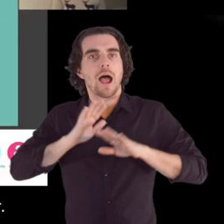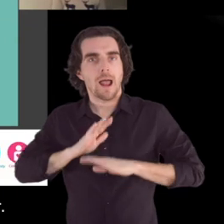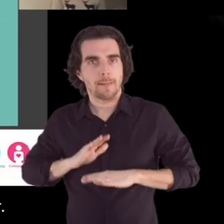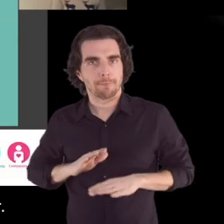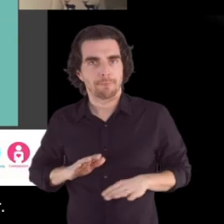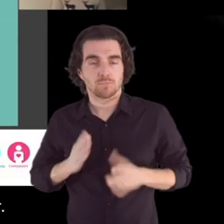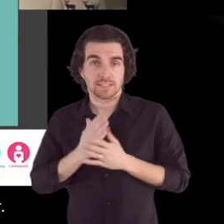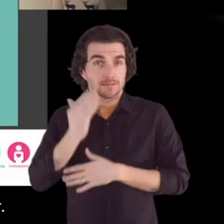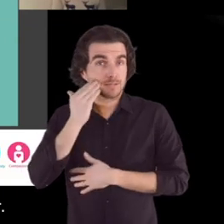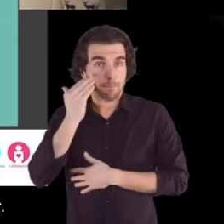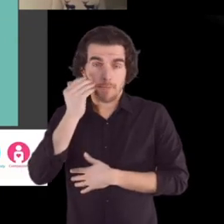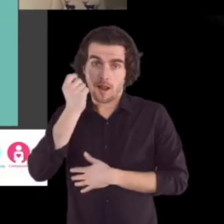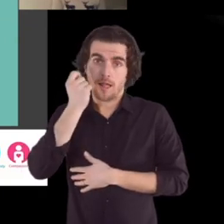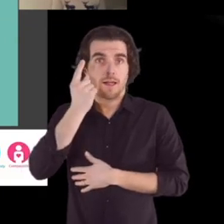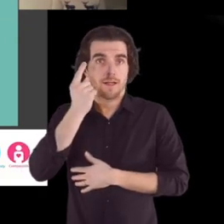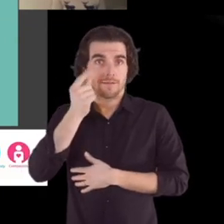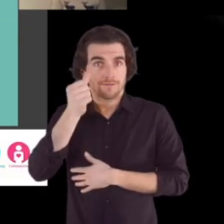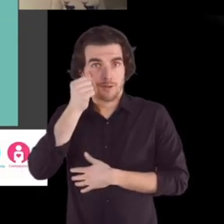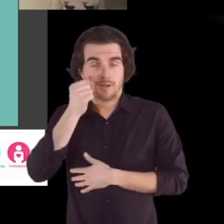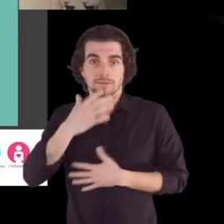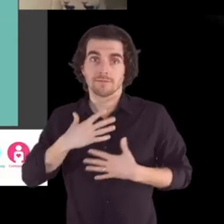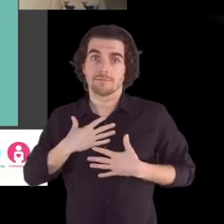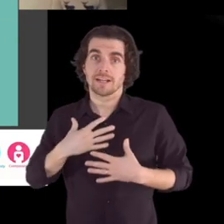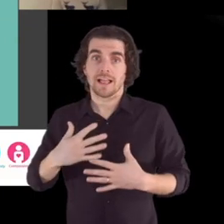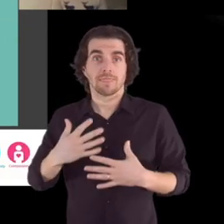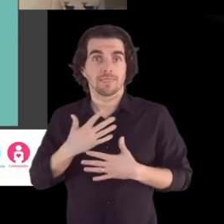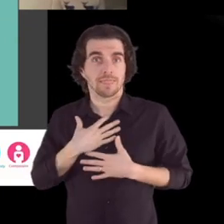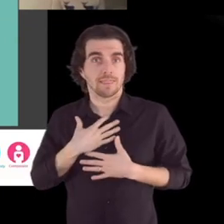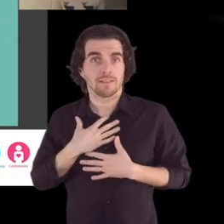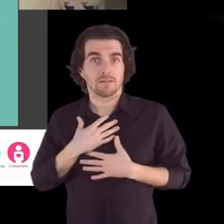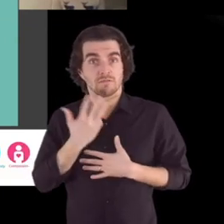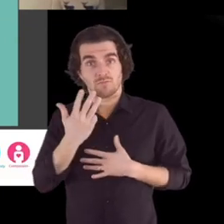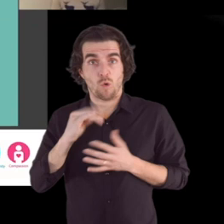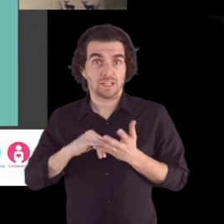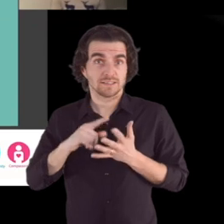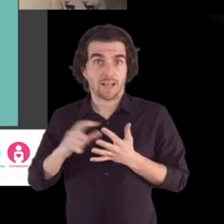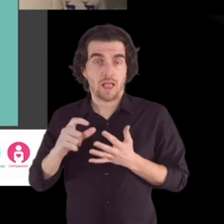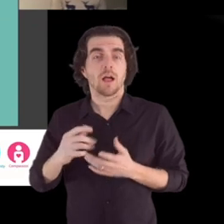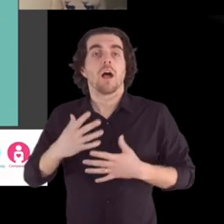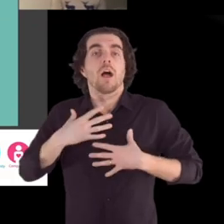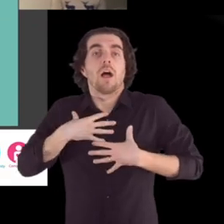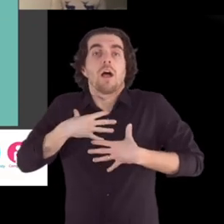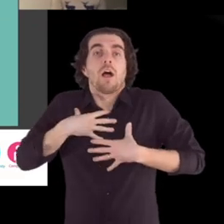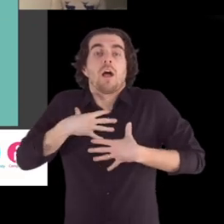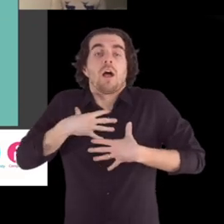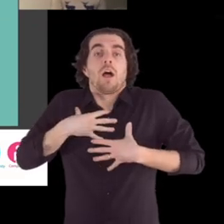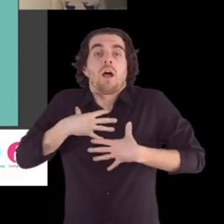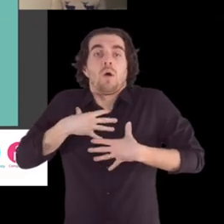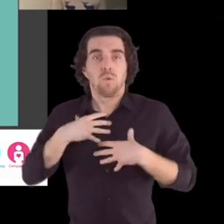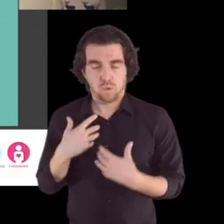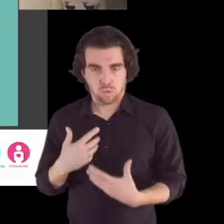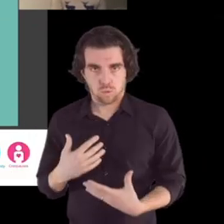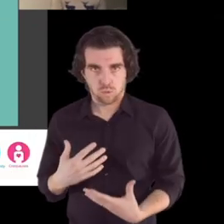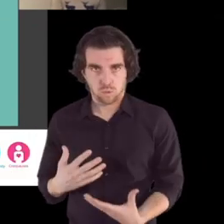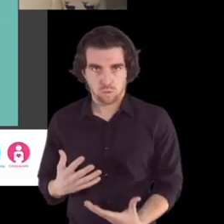us feel a bit calmer. So really, it's a simple idea. The idea is, you breathe in for 4 seconds, you hold it for 4 seconds, you